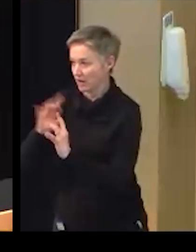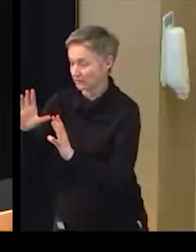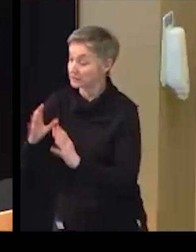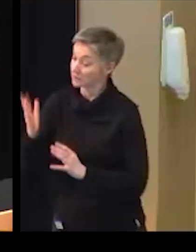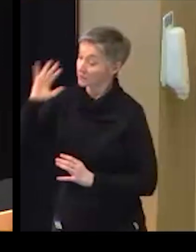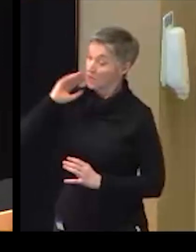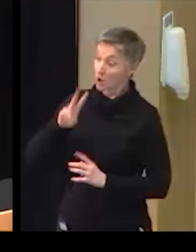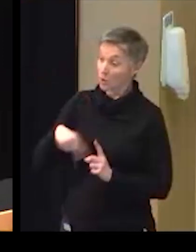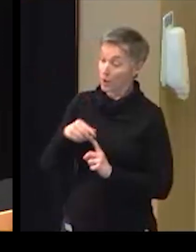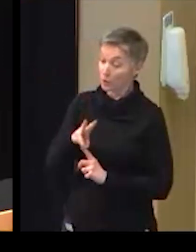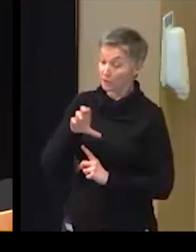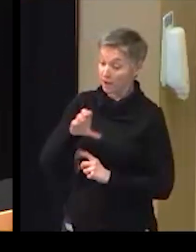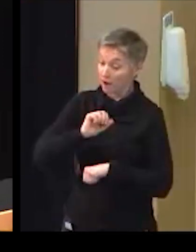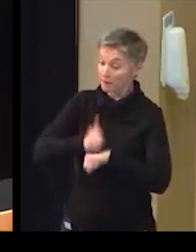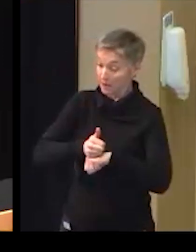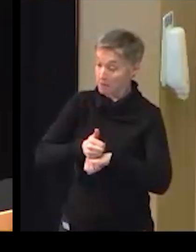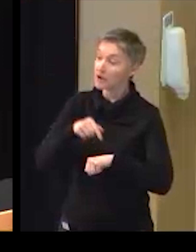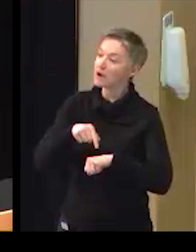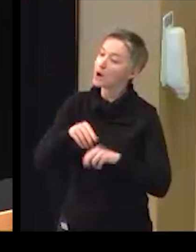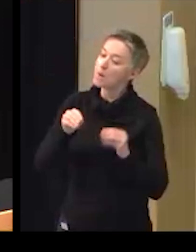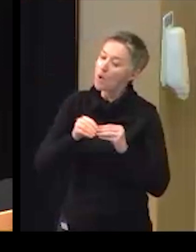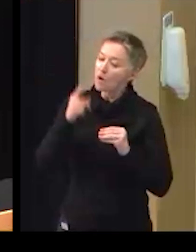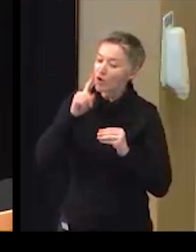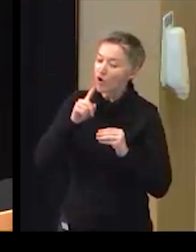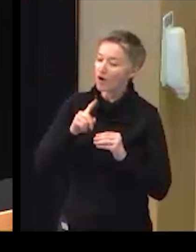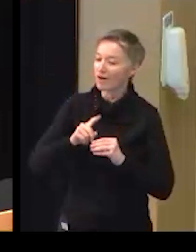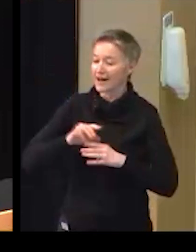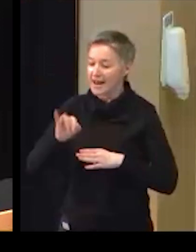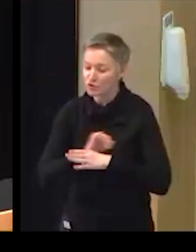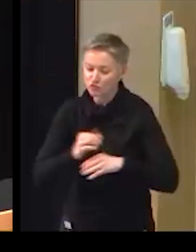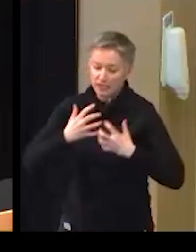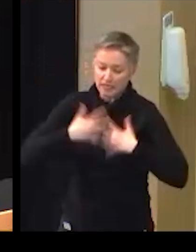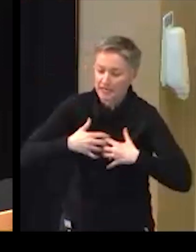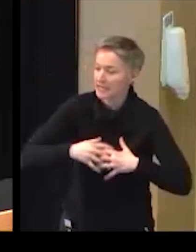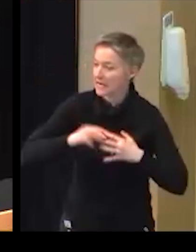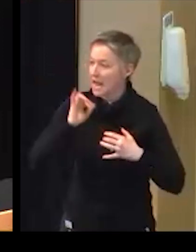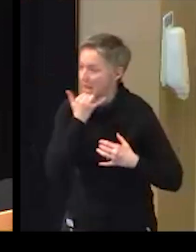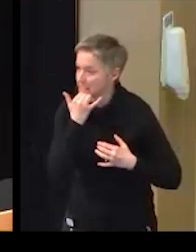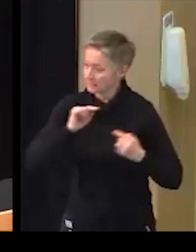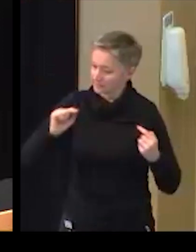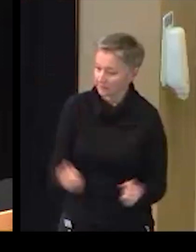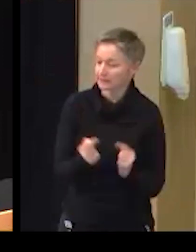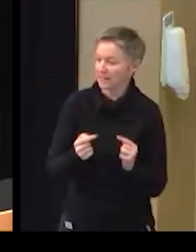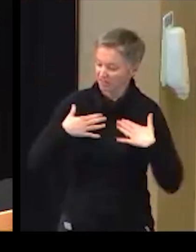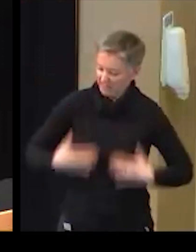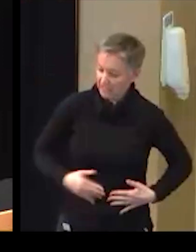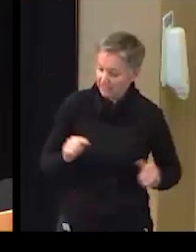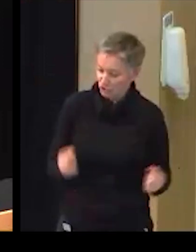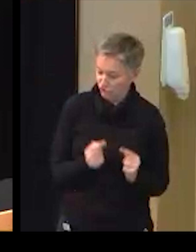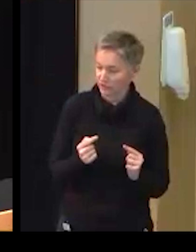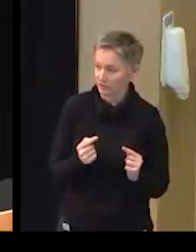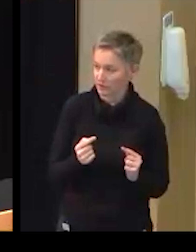was set up to handle industrial accidents where people were physically injured. But then they began to recognize